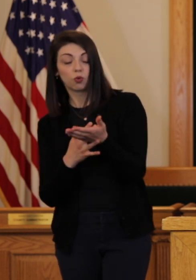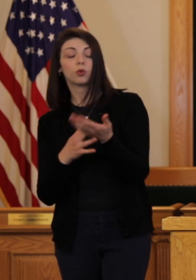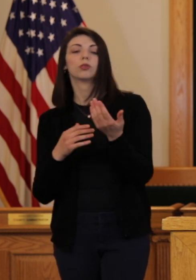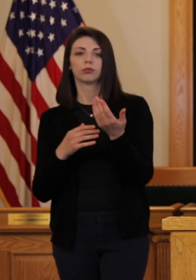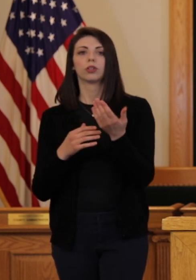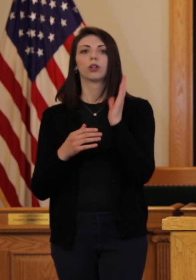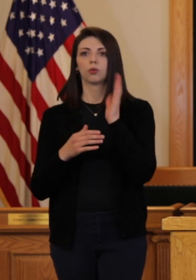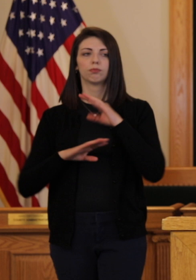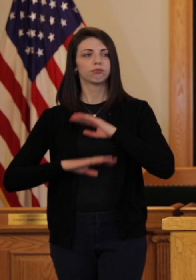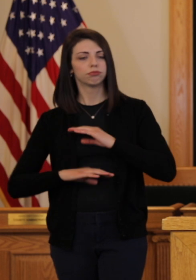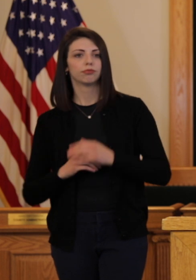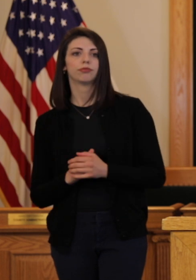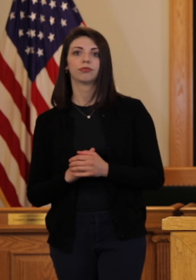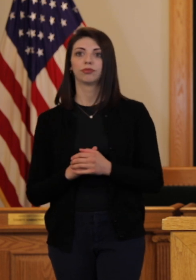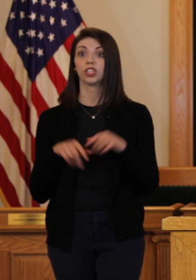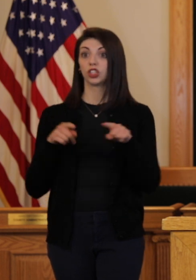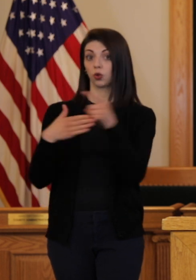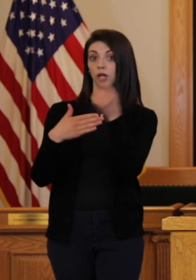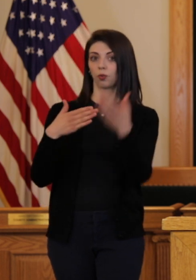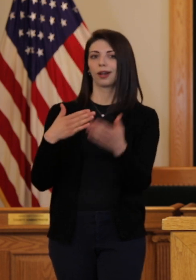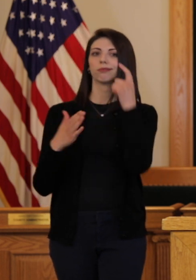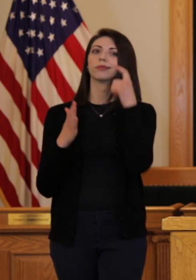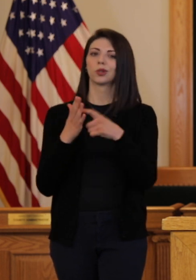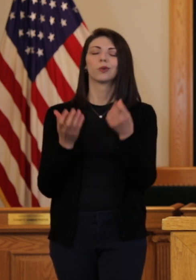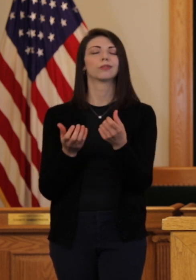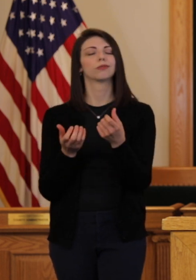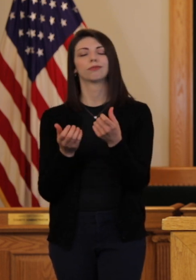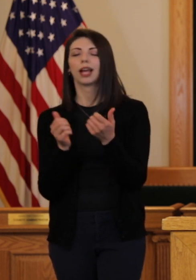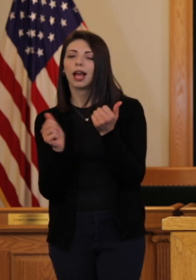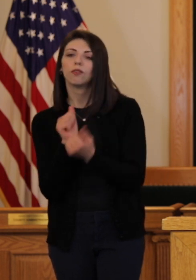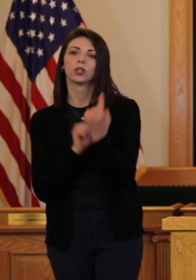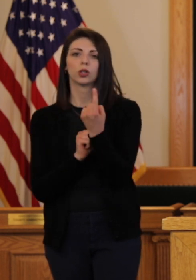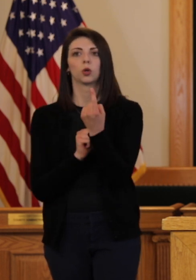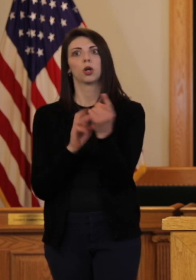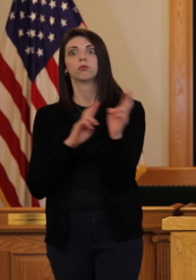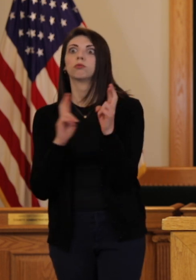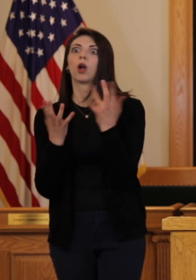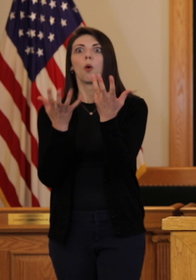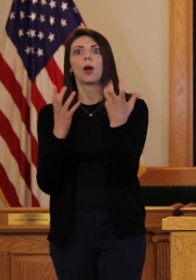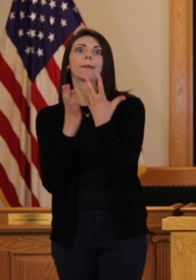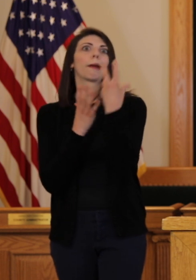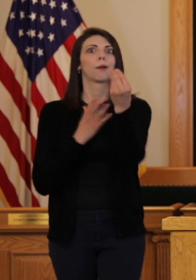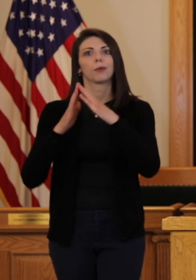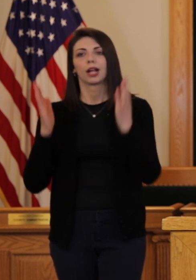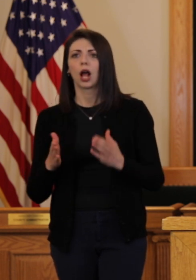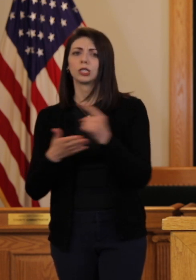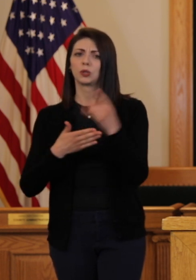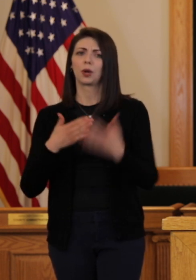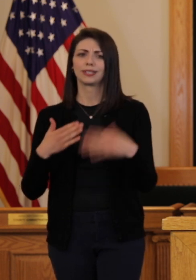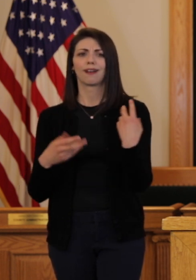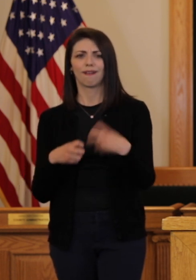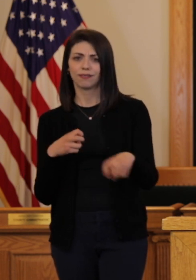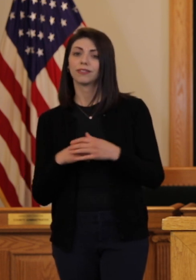we head into the weekend, we realize that just about everyone is anxious to get out of the house. Weekends are tough for all of us. We still need to